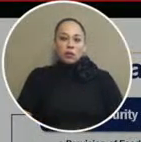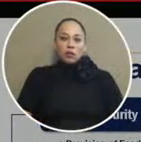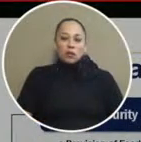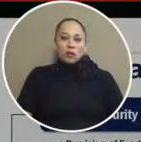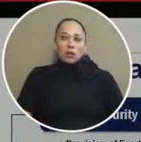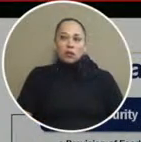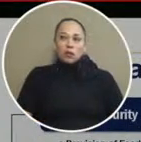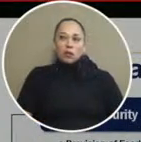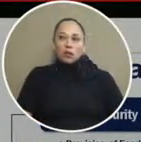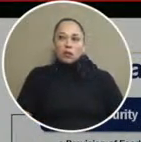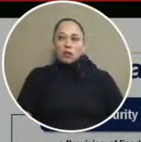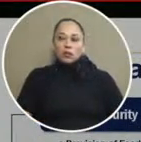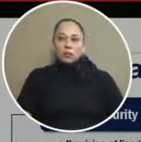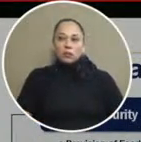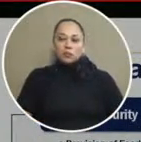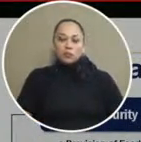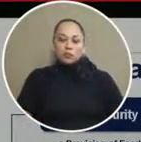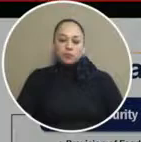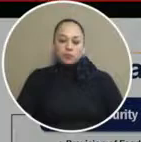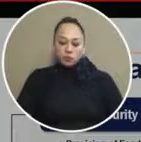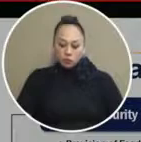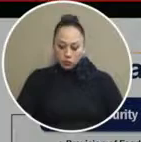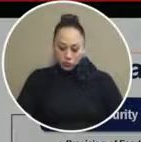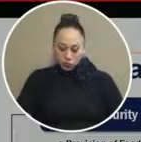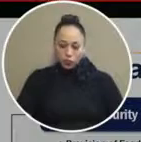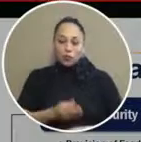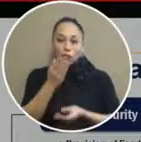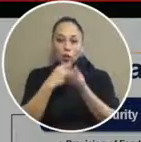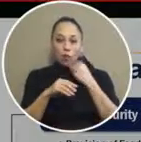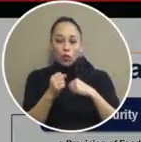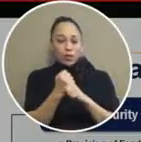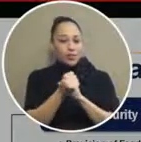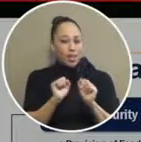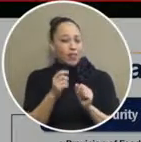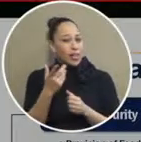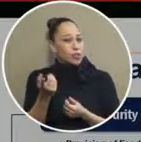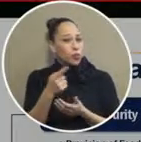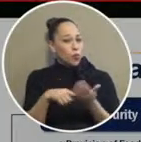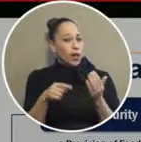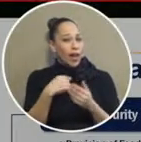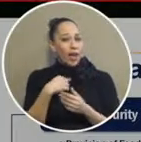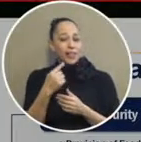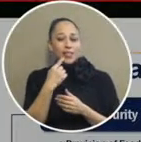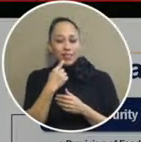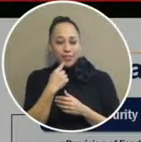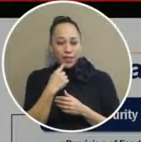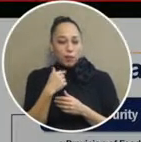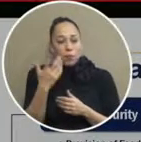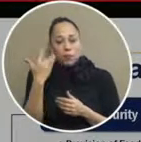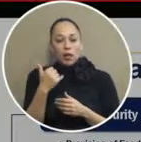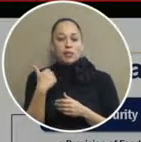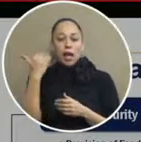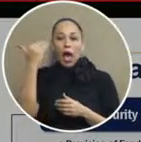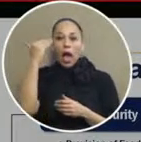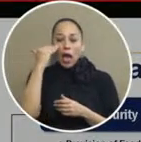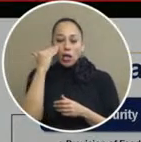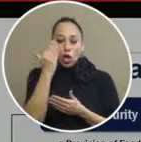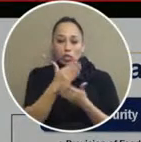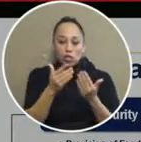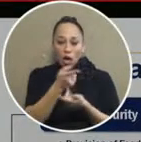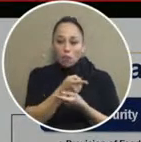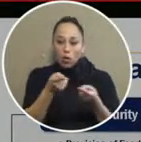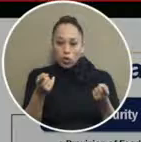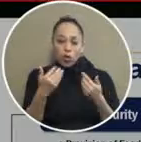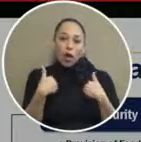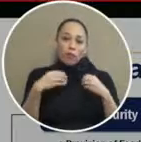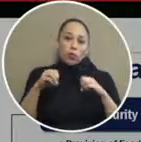Next slide, please. Thank you. Food security is something I've mentioned on a number of occasions, and I know that some of you all have had